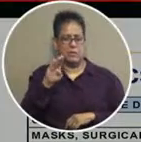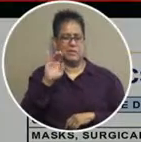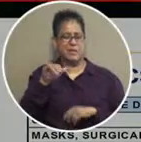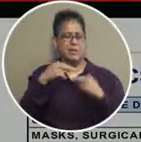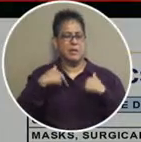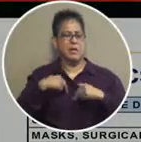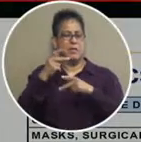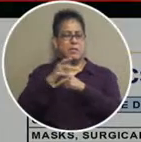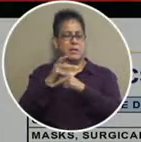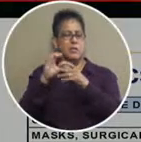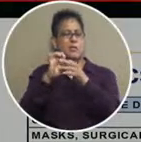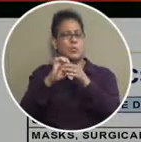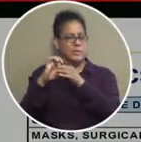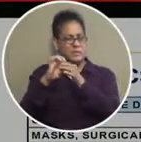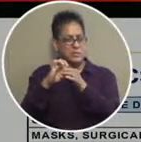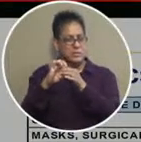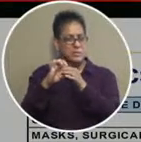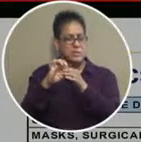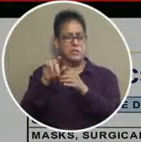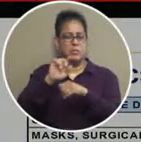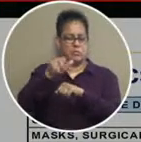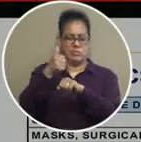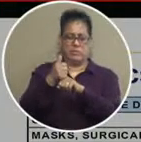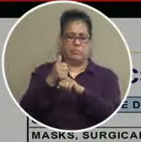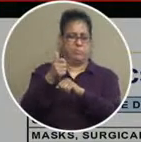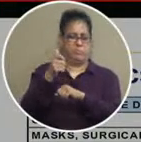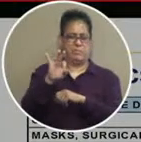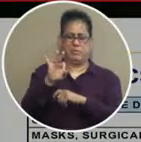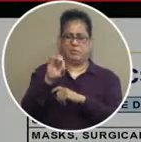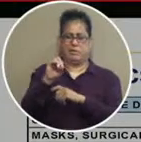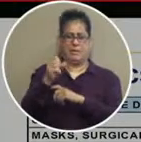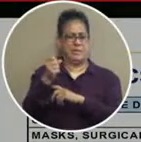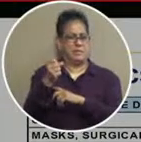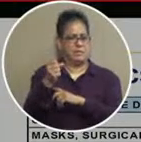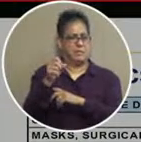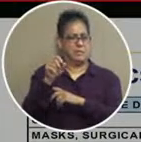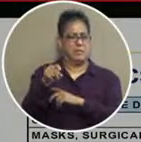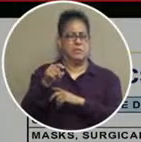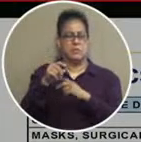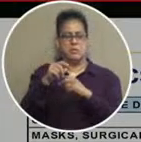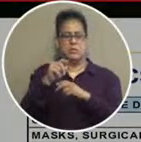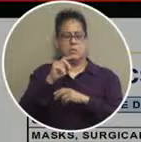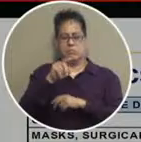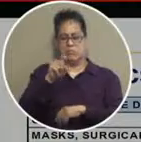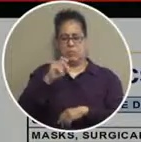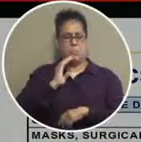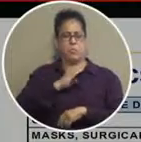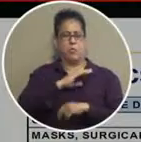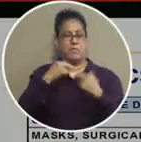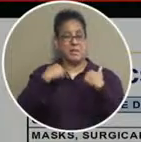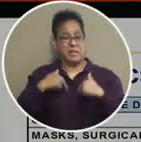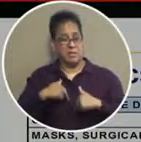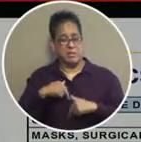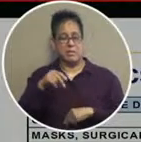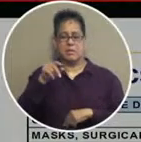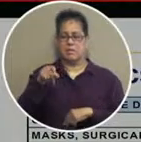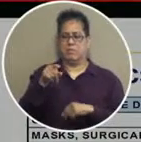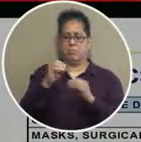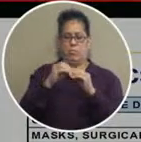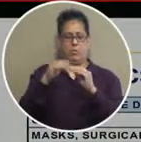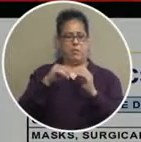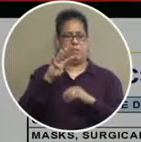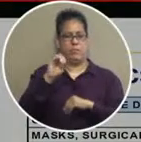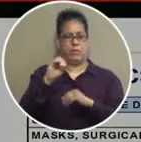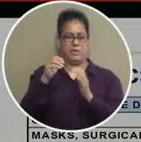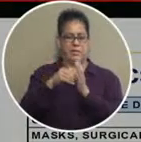healthcare coalition. It was set up back in the 90s by the Texas Board of Health and actually serves over